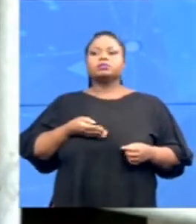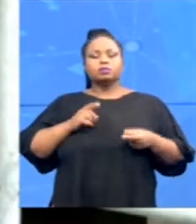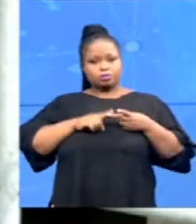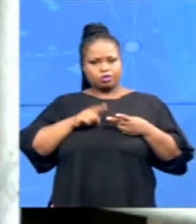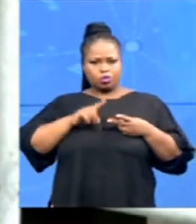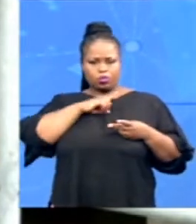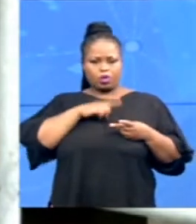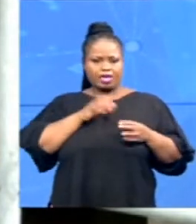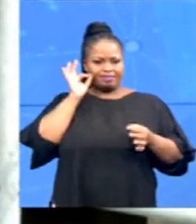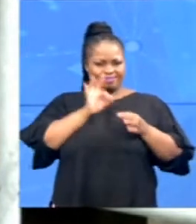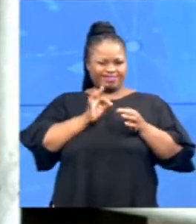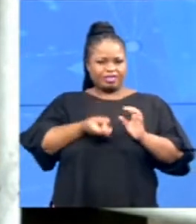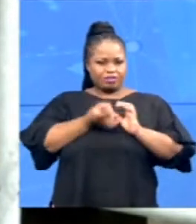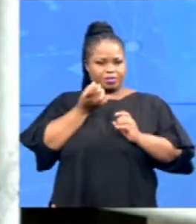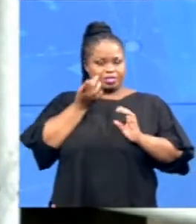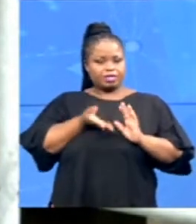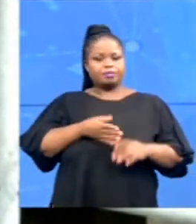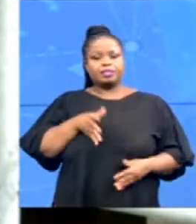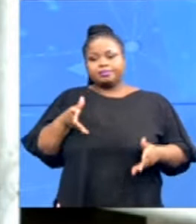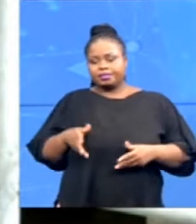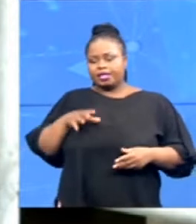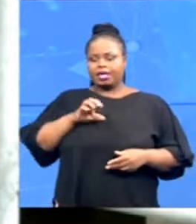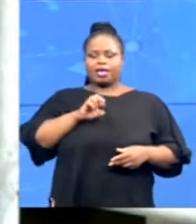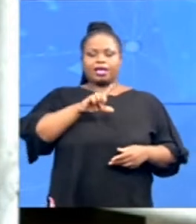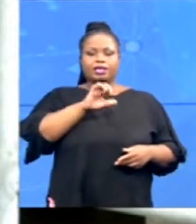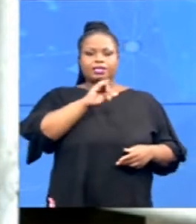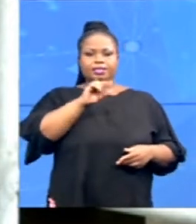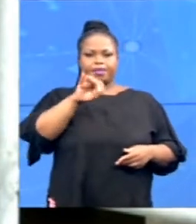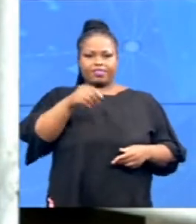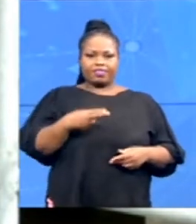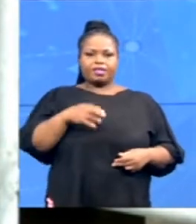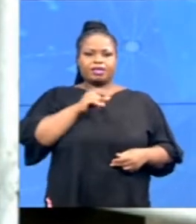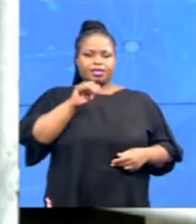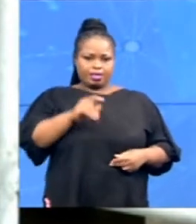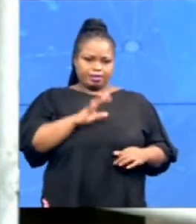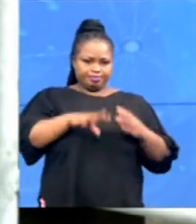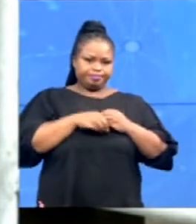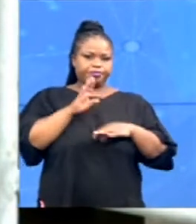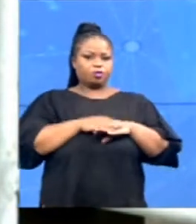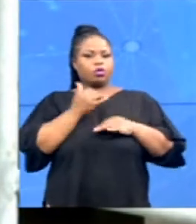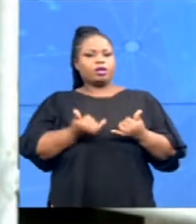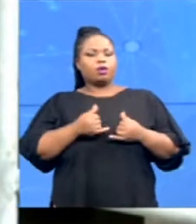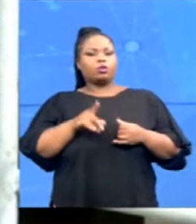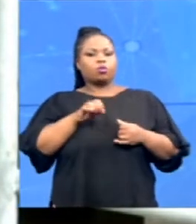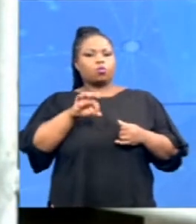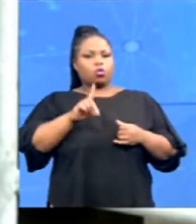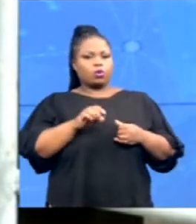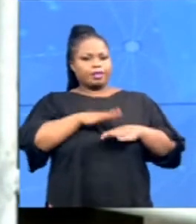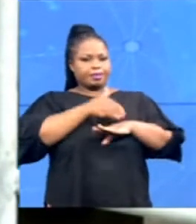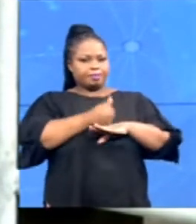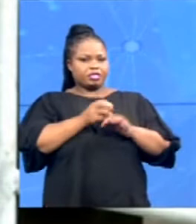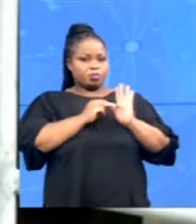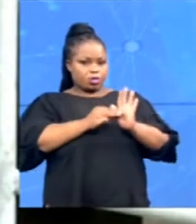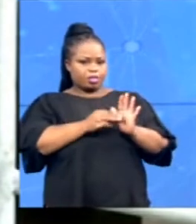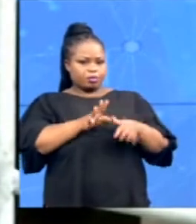at Elizabeth Donkin, we've also gone the step further in that we've got the ward-based module that we've implemented. We've customized it